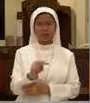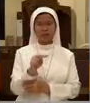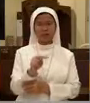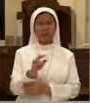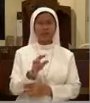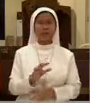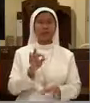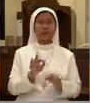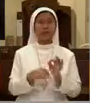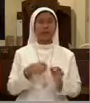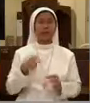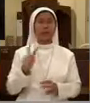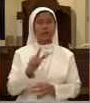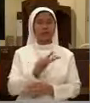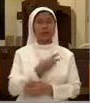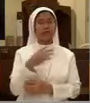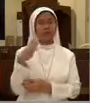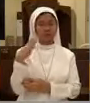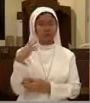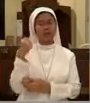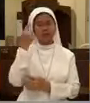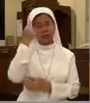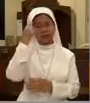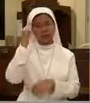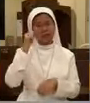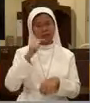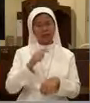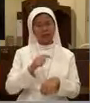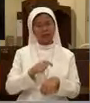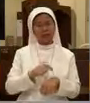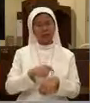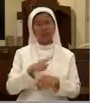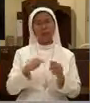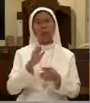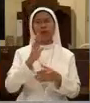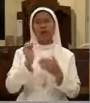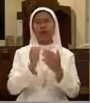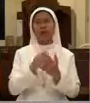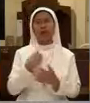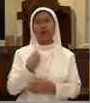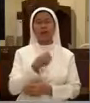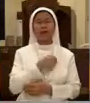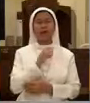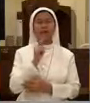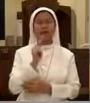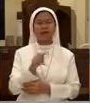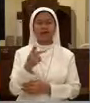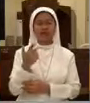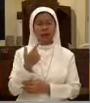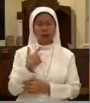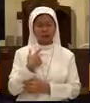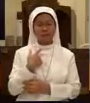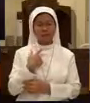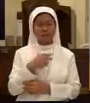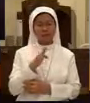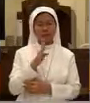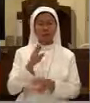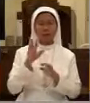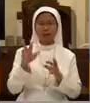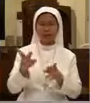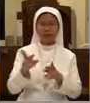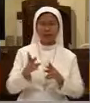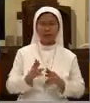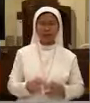If we wait for the time when all of our needs have been met before